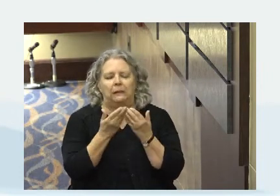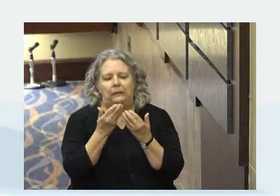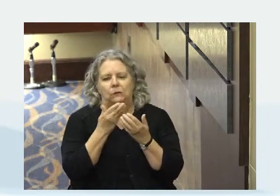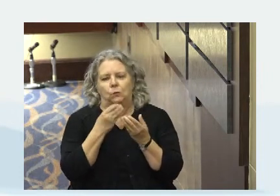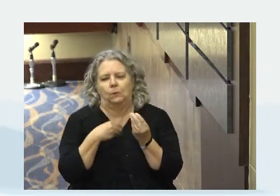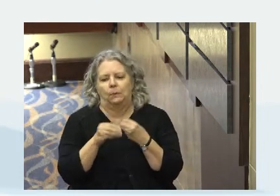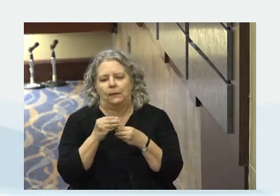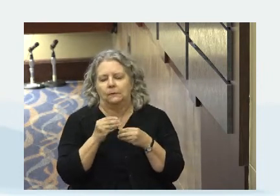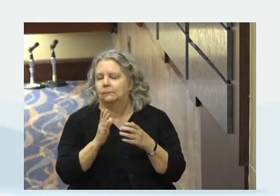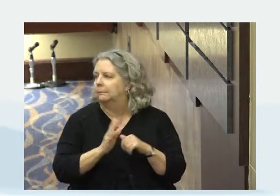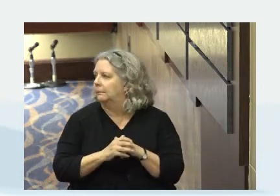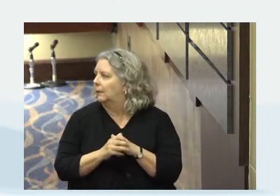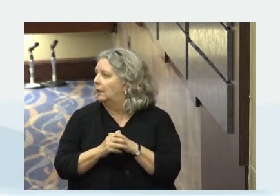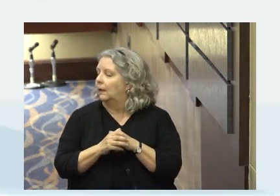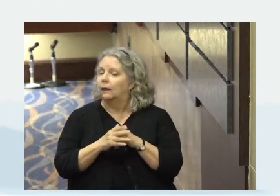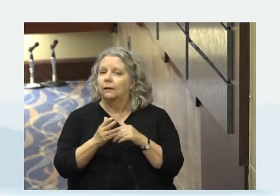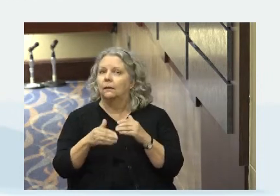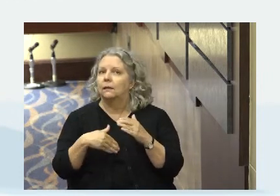Next slide, please.